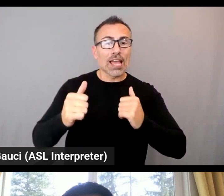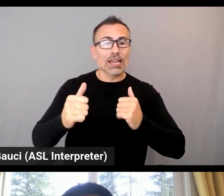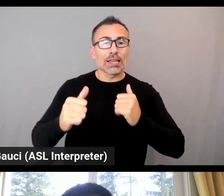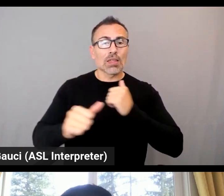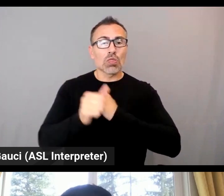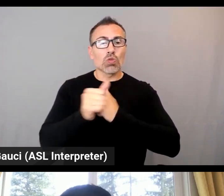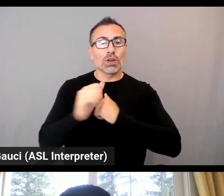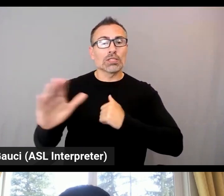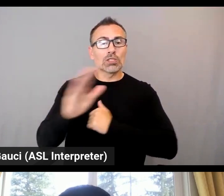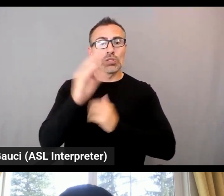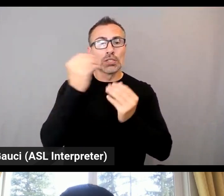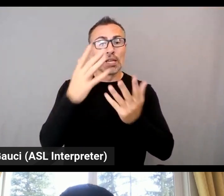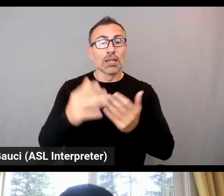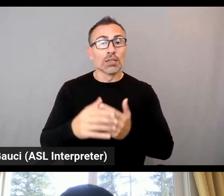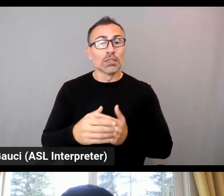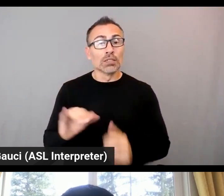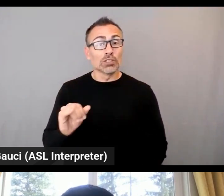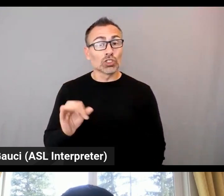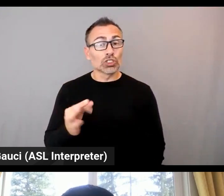Jeff, anything you want to add there?